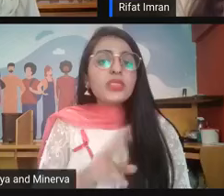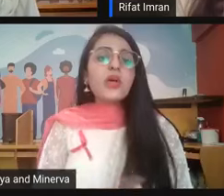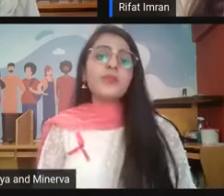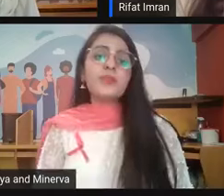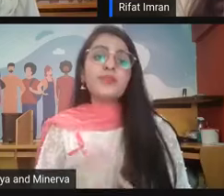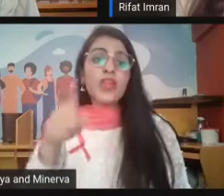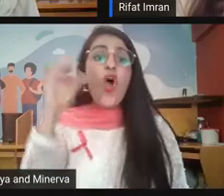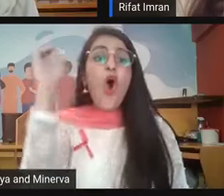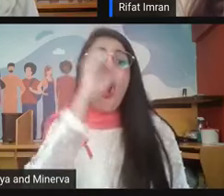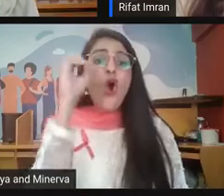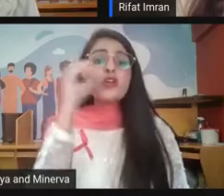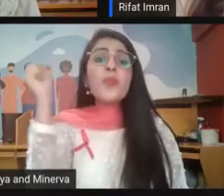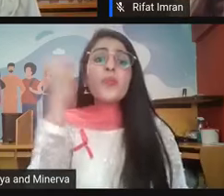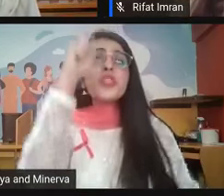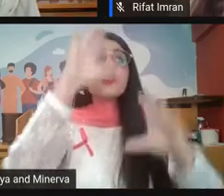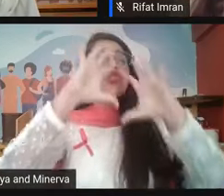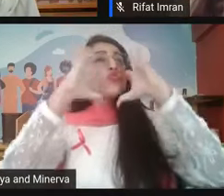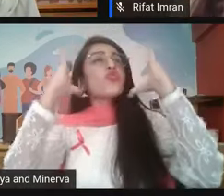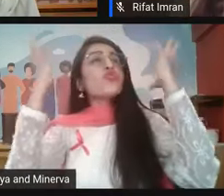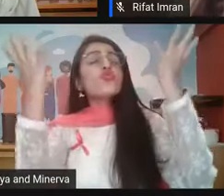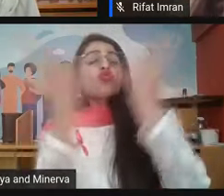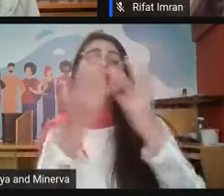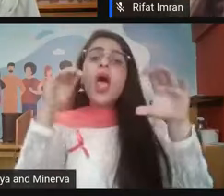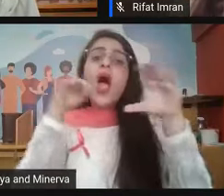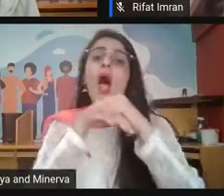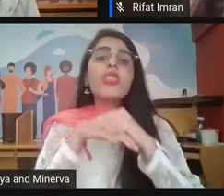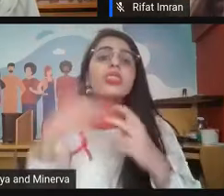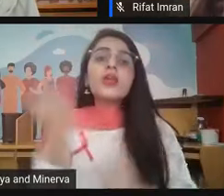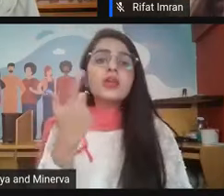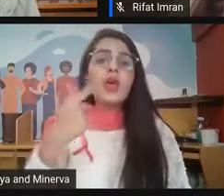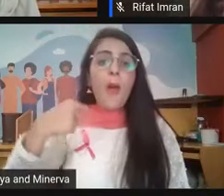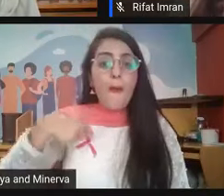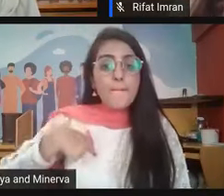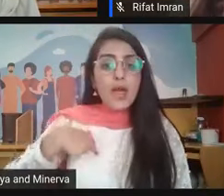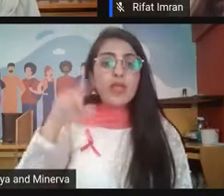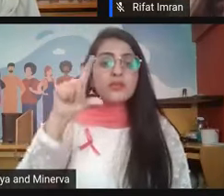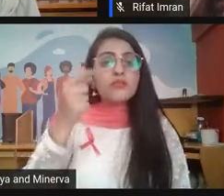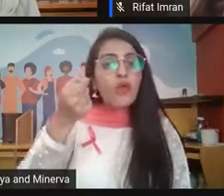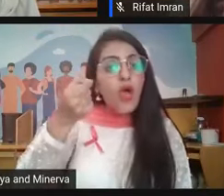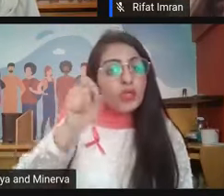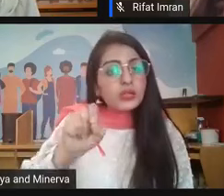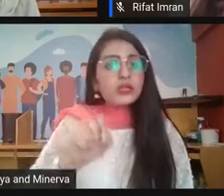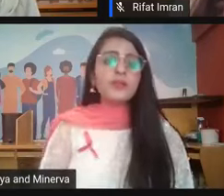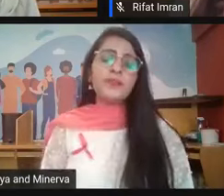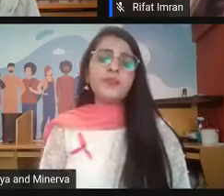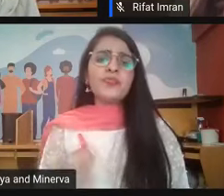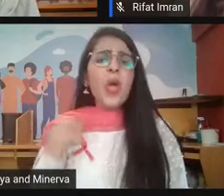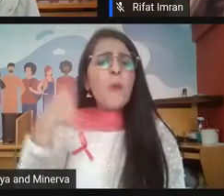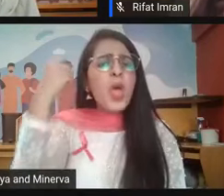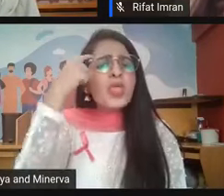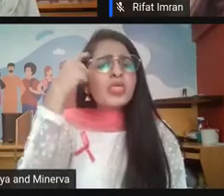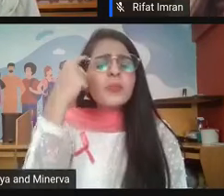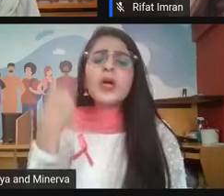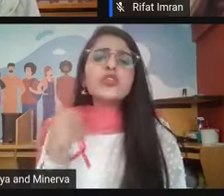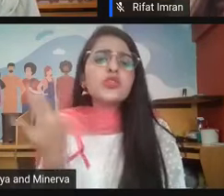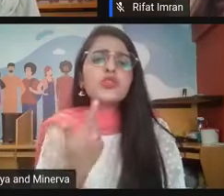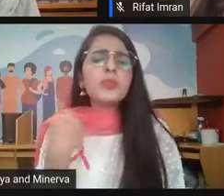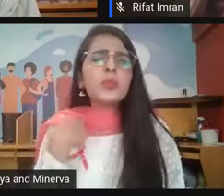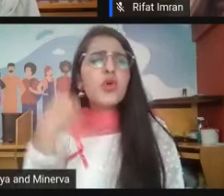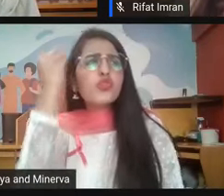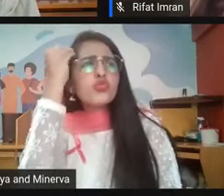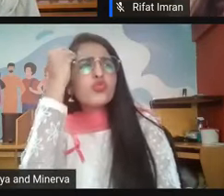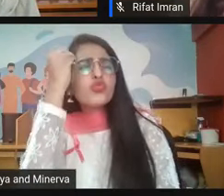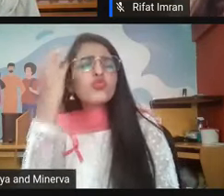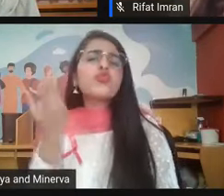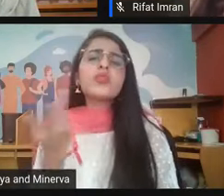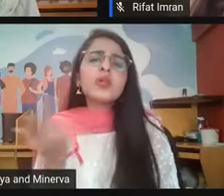October is considered globally as Breast Cancer Awareness Month. So, mere dimag mein sab ye baat aati hai